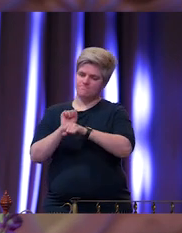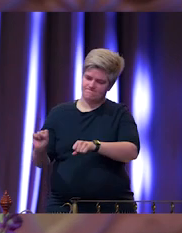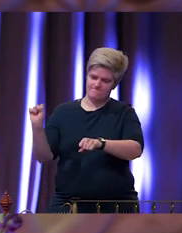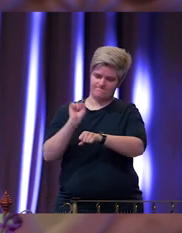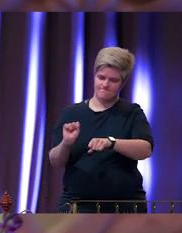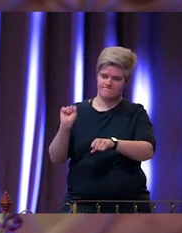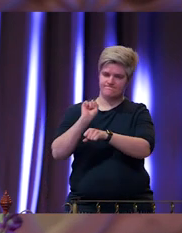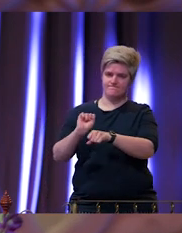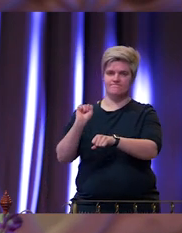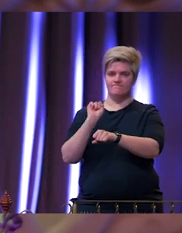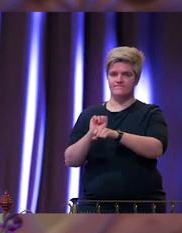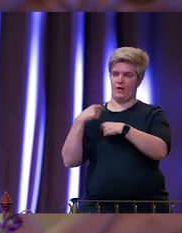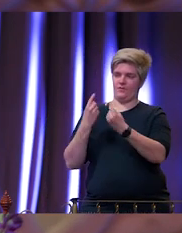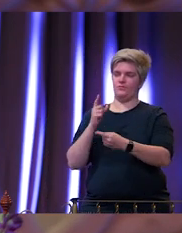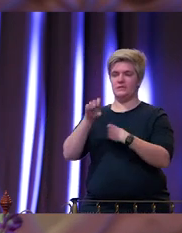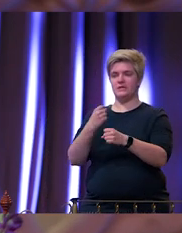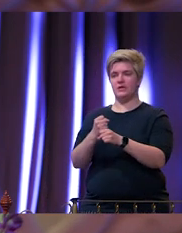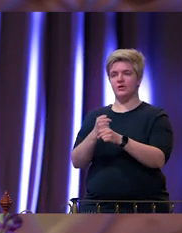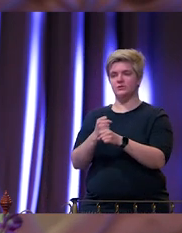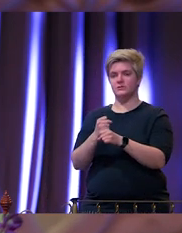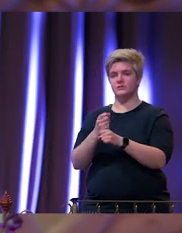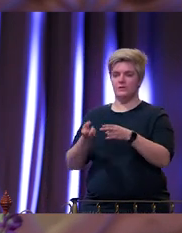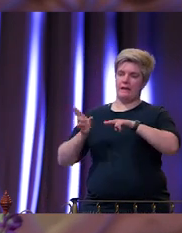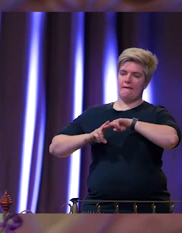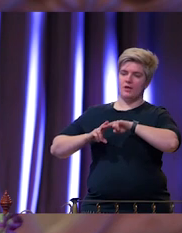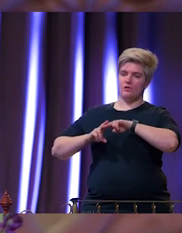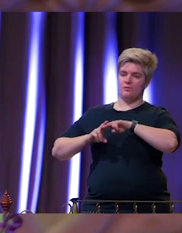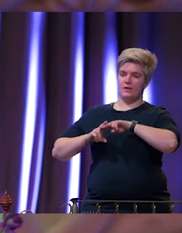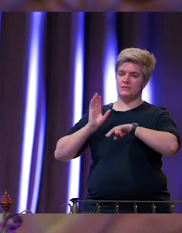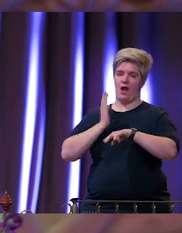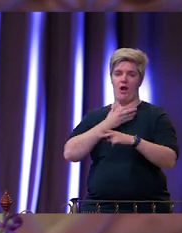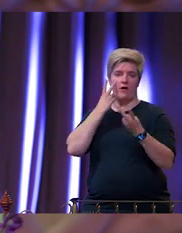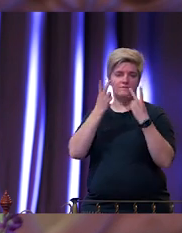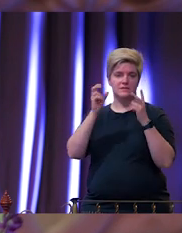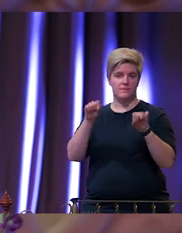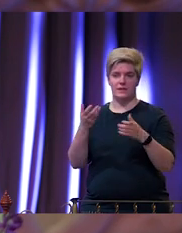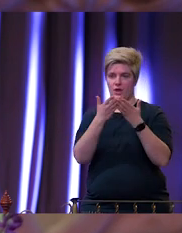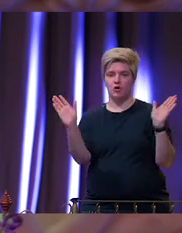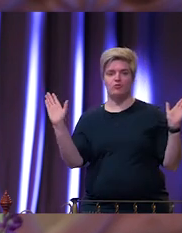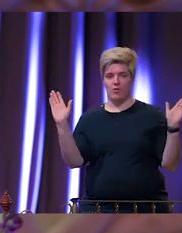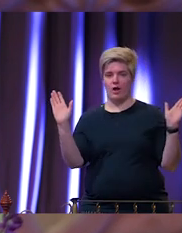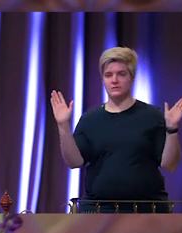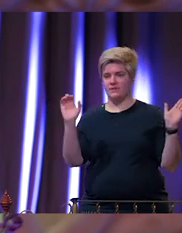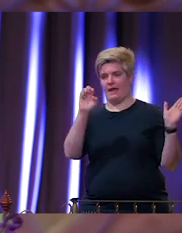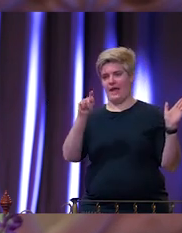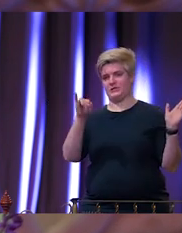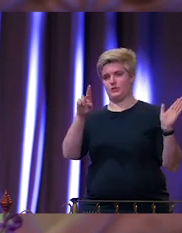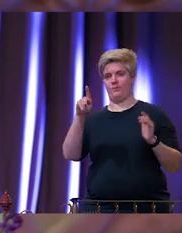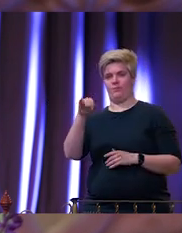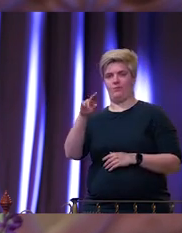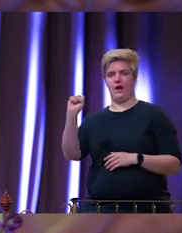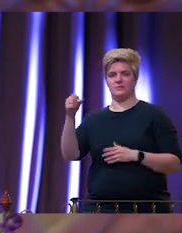the past couple of years just to increase our visibility across what we call the enterprise, right, across the